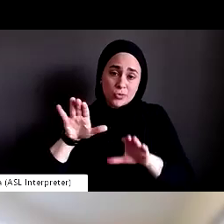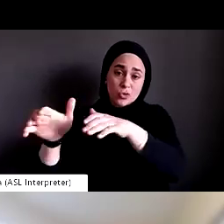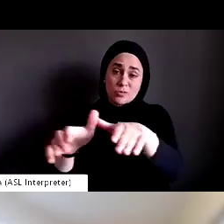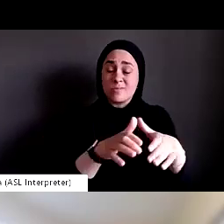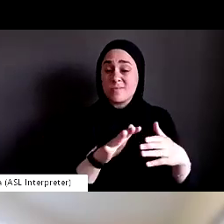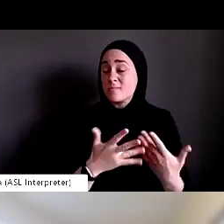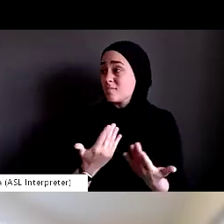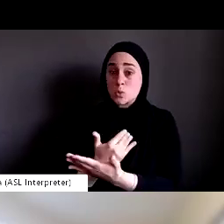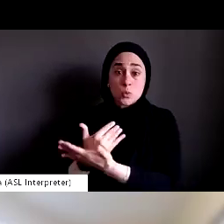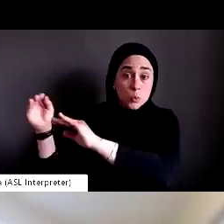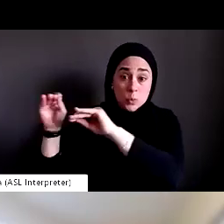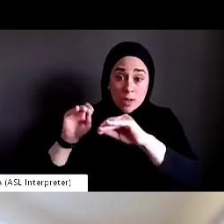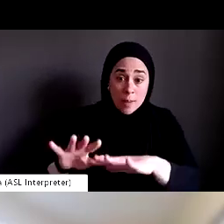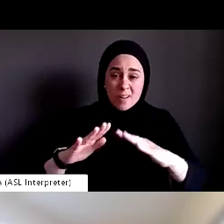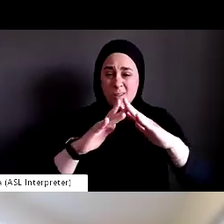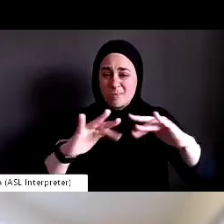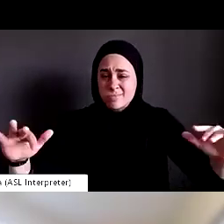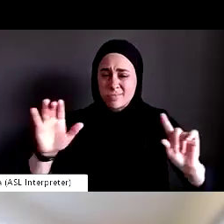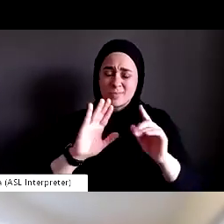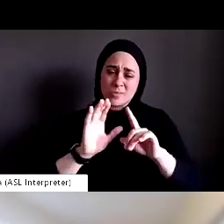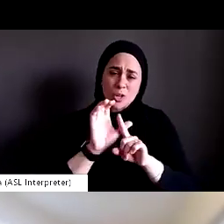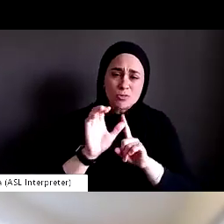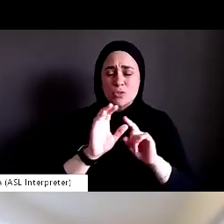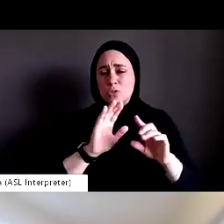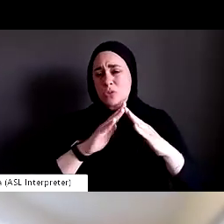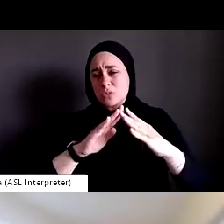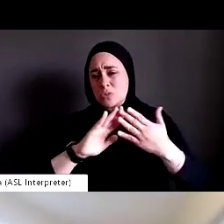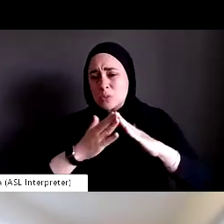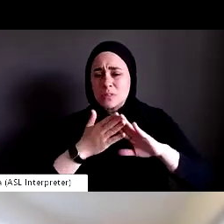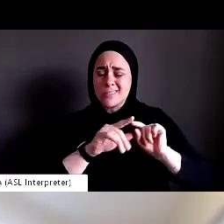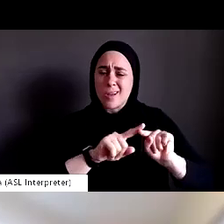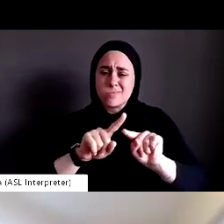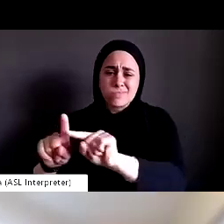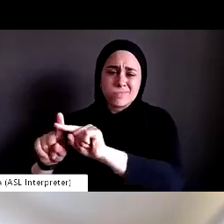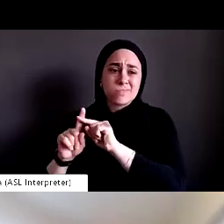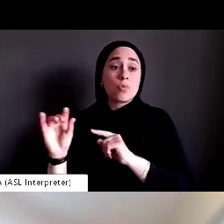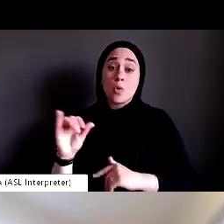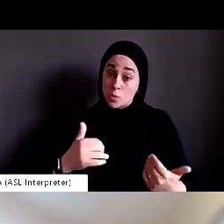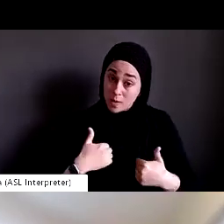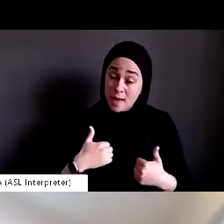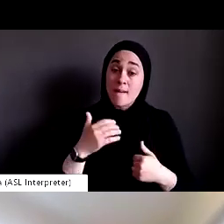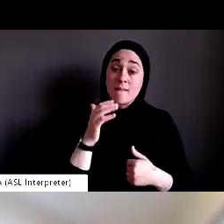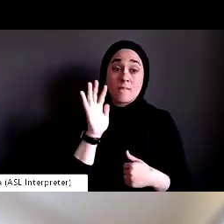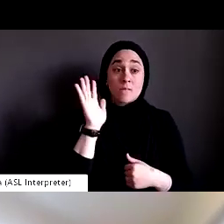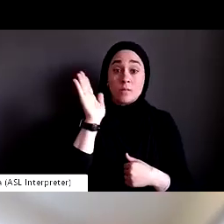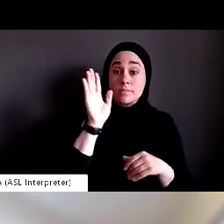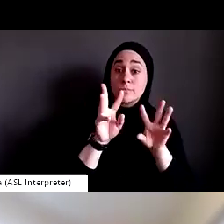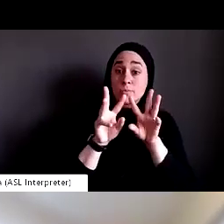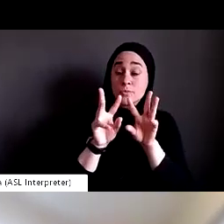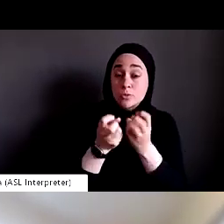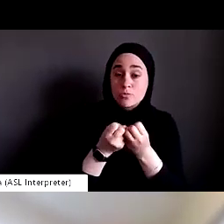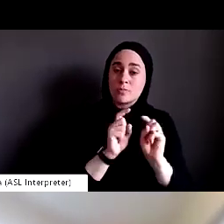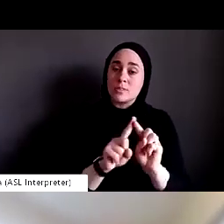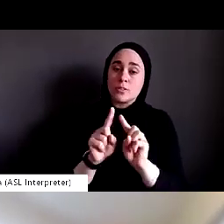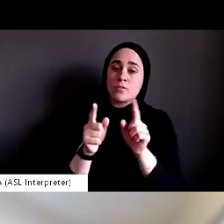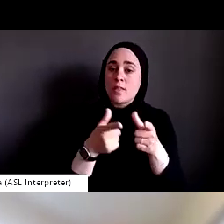newcomers. We've also provide sessions in different languages as well. We attend seniors